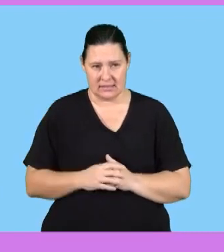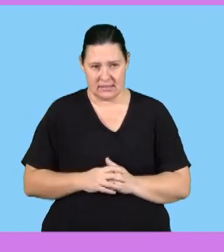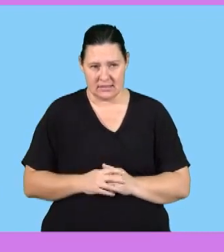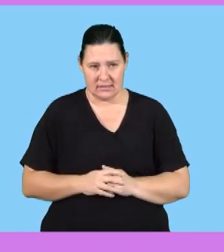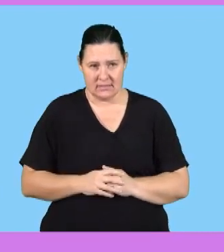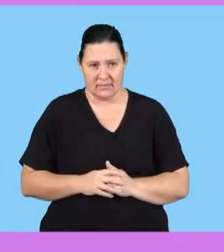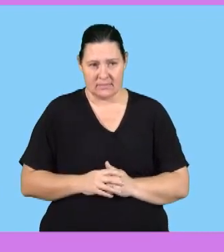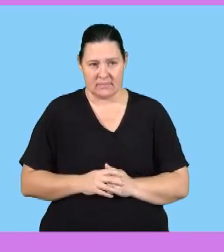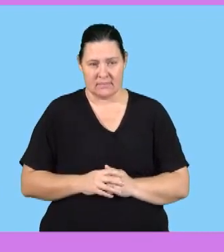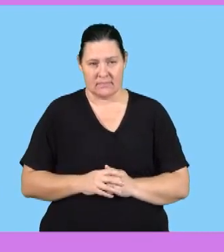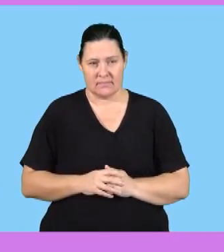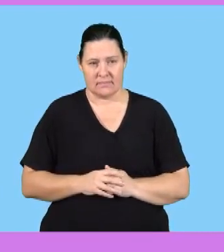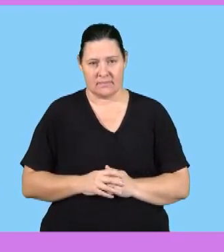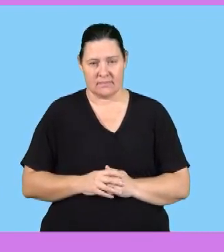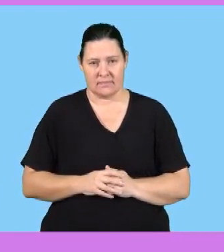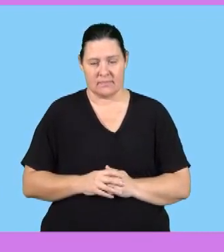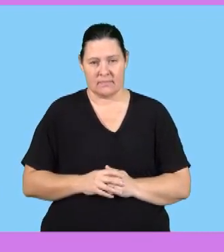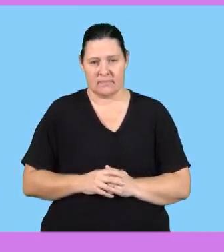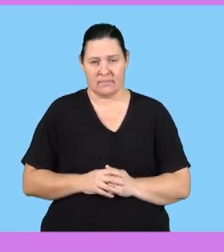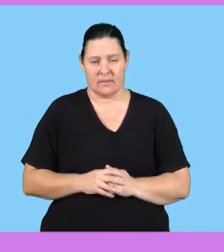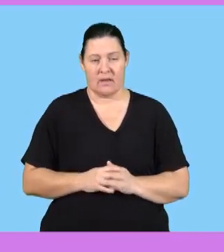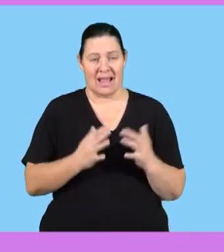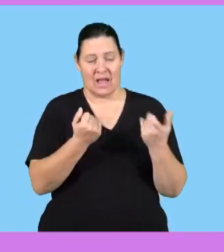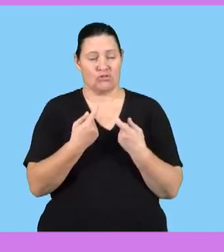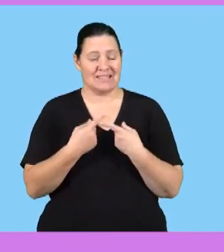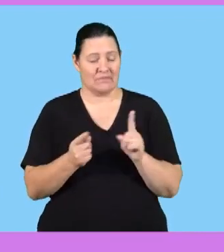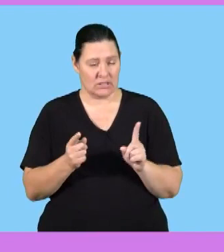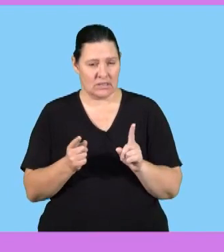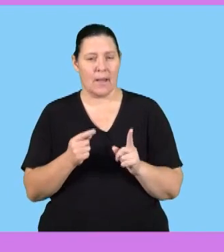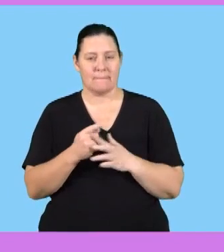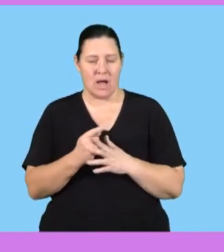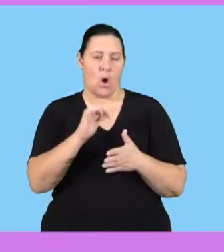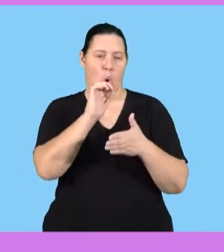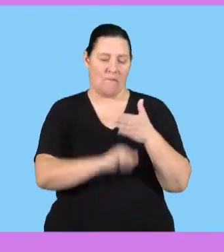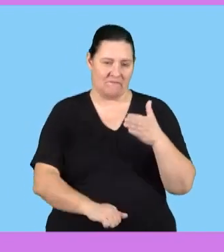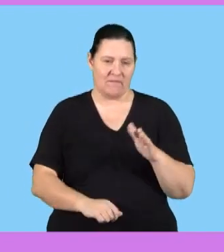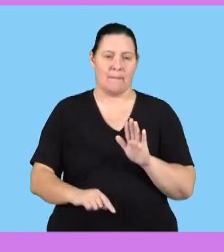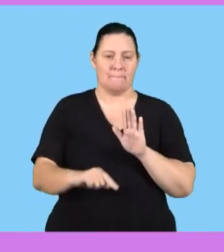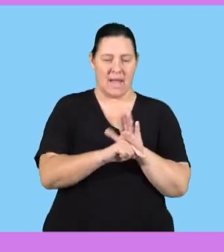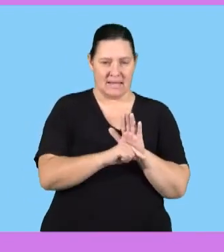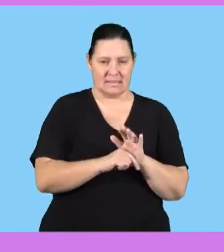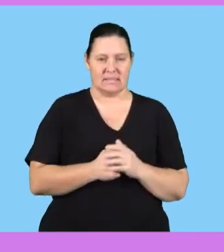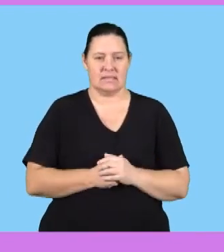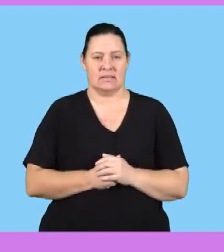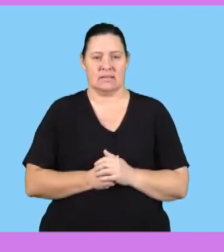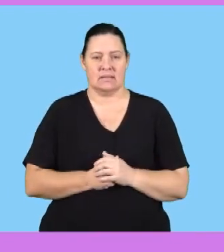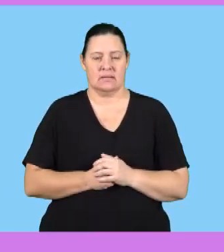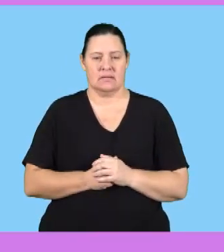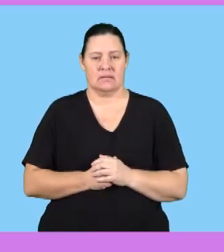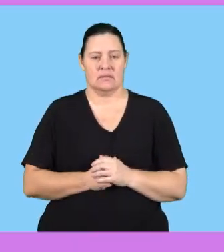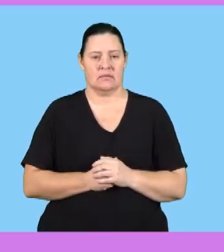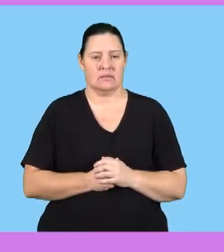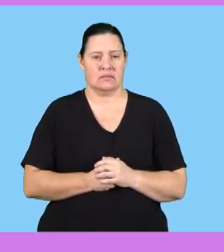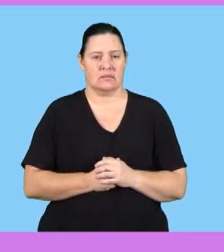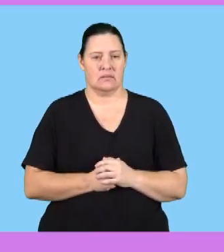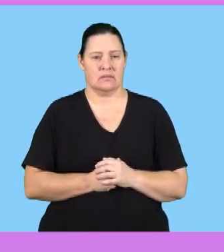right, of tons. If I say calculate the difference, it means I must subtract minus, right? Now